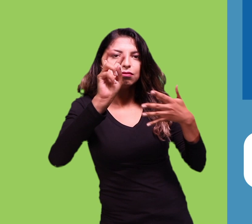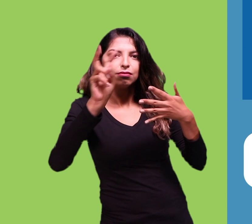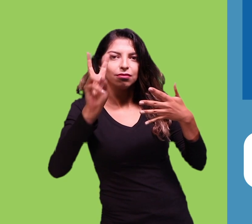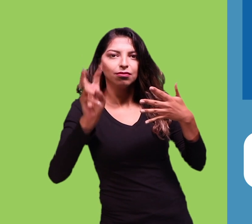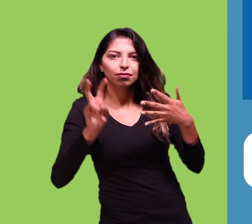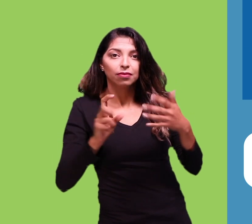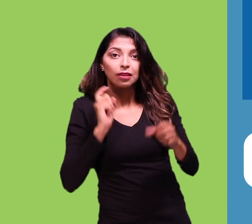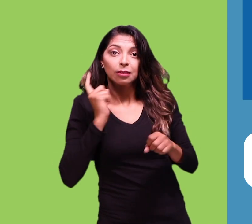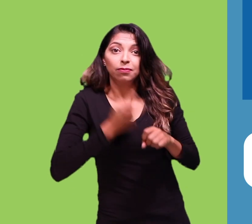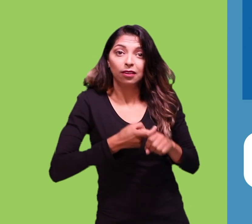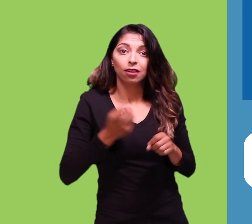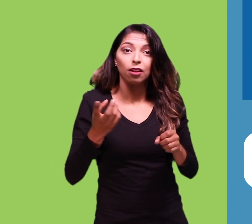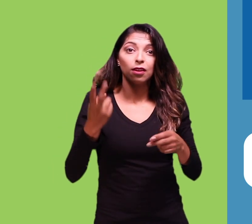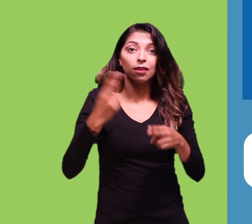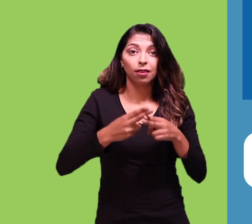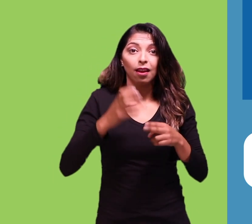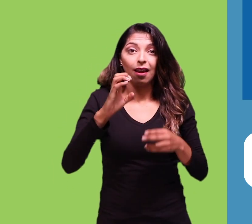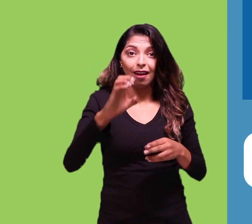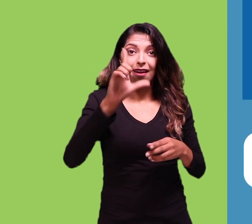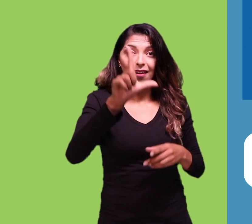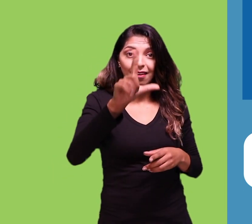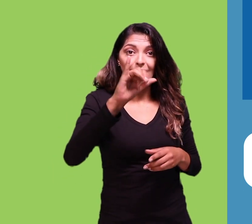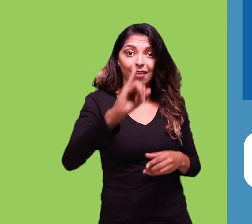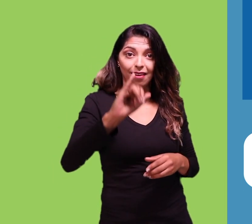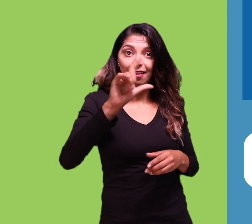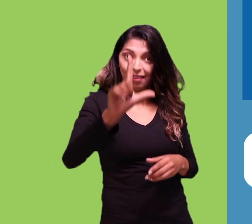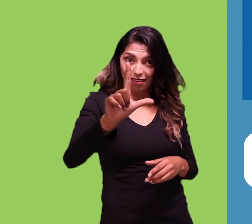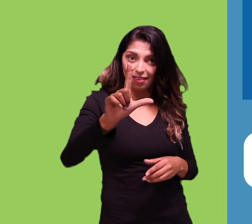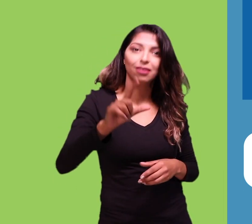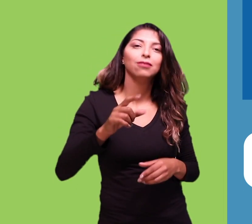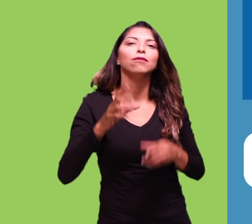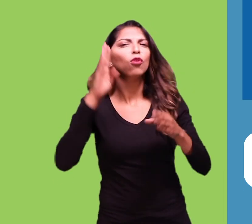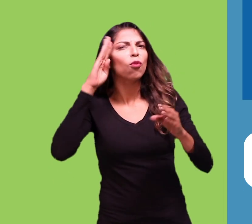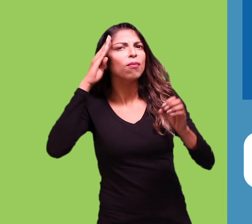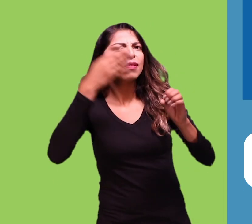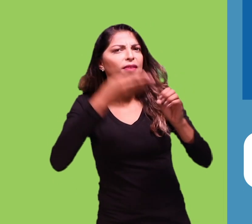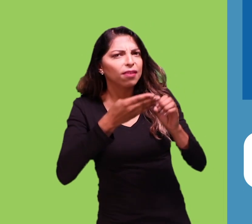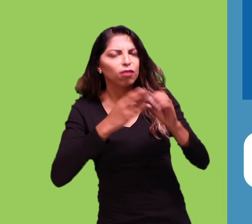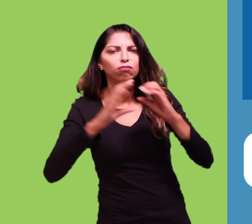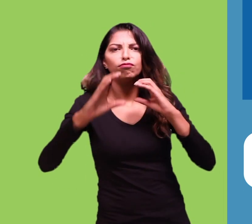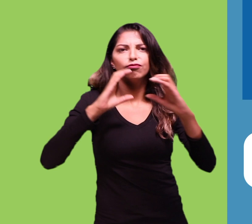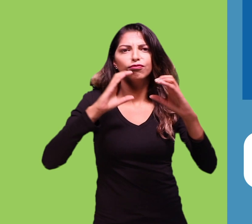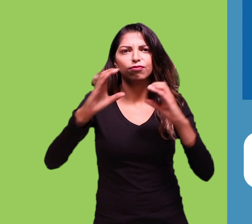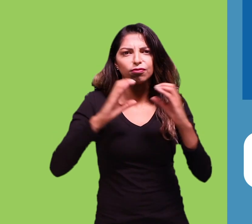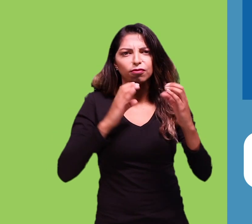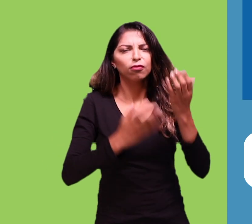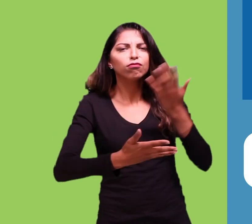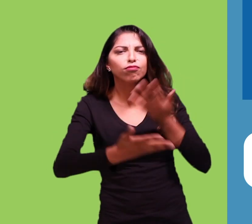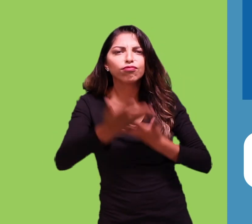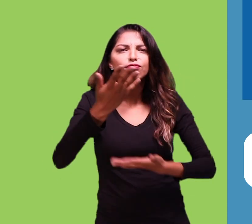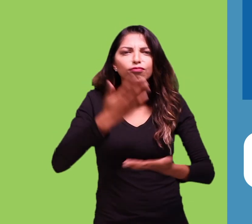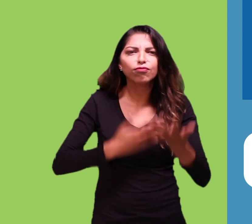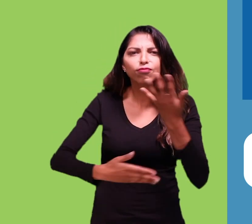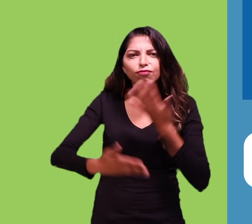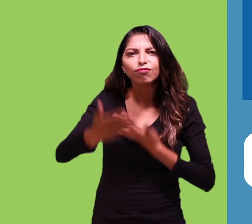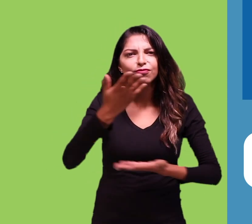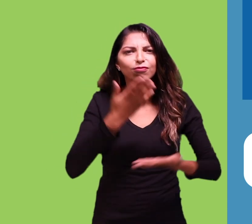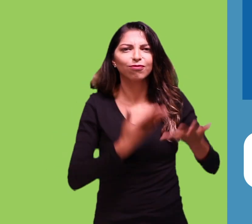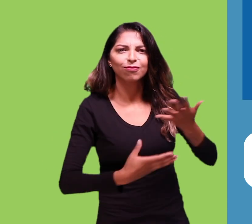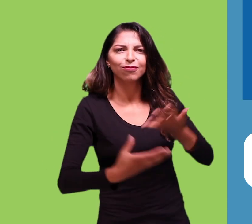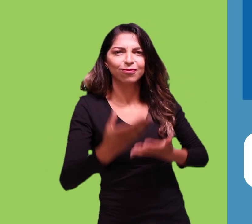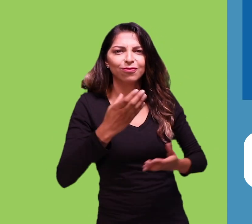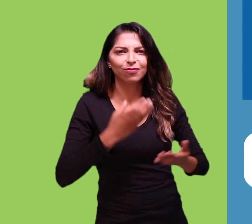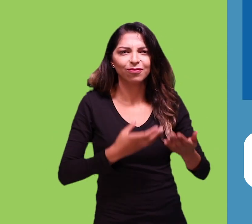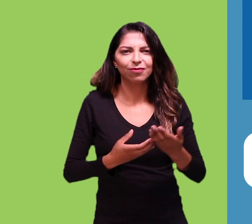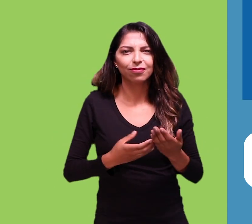learning. The communicative approach to language teaching has communication as its goal. When seeing new